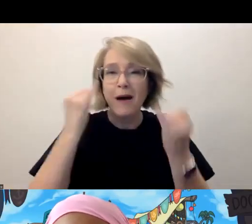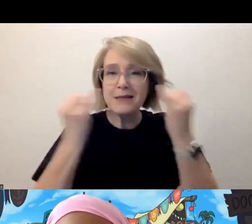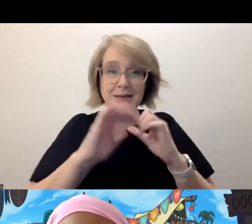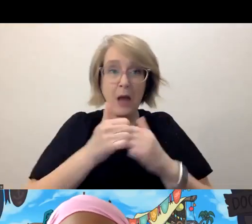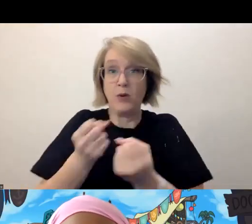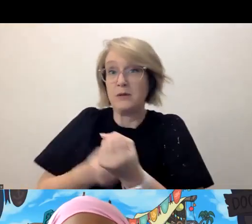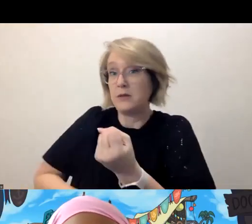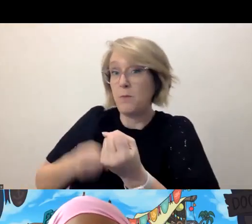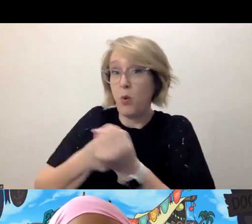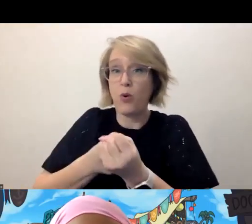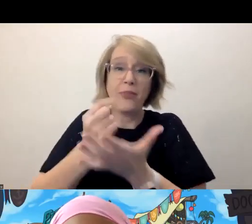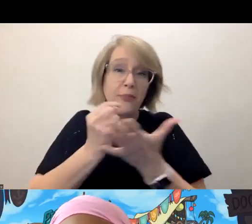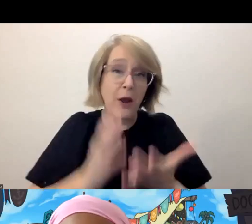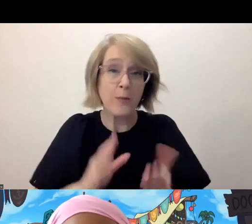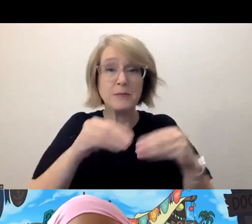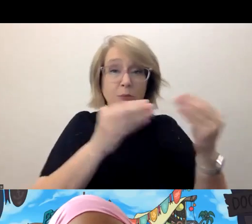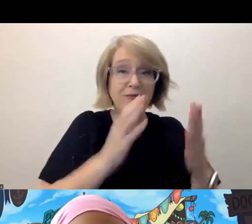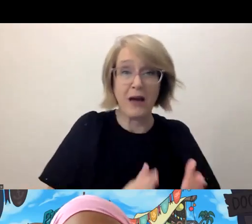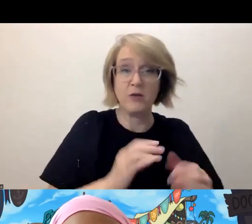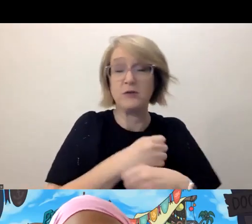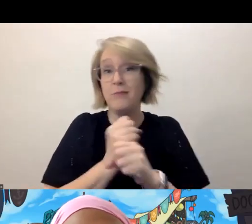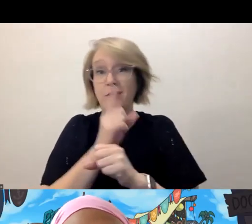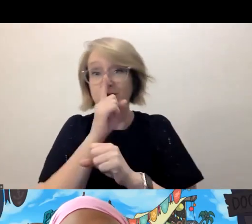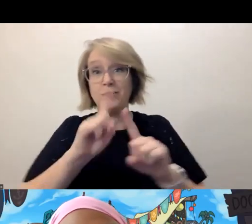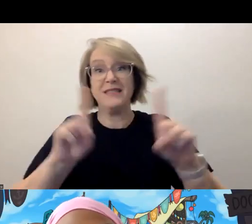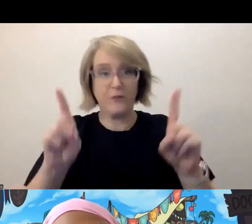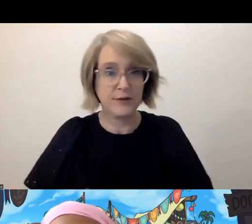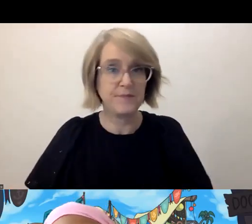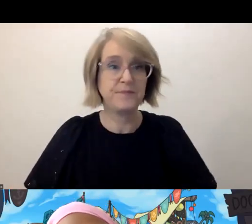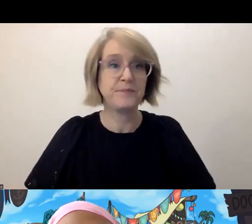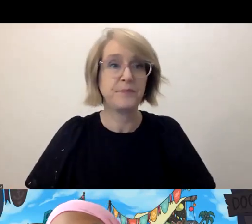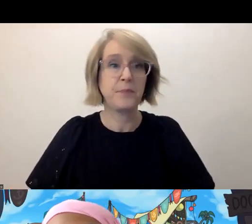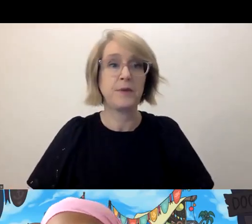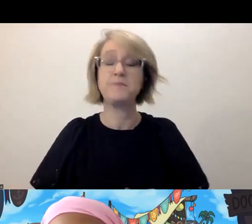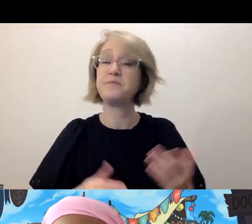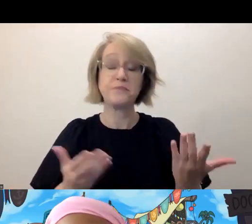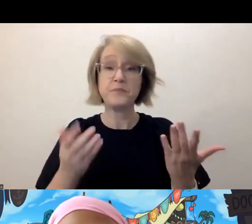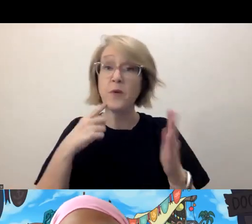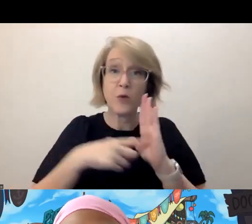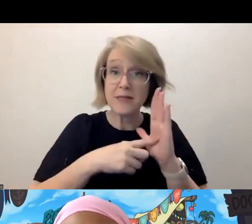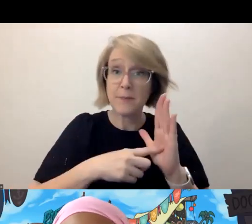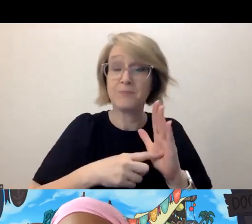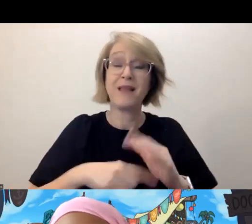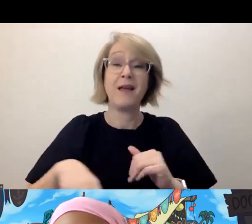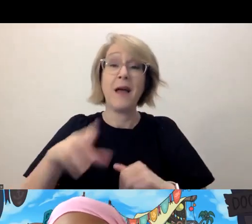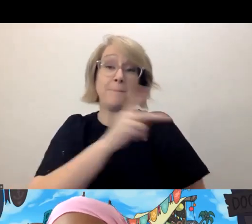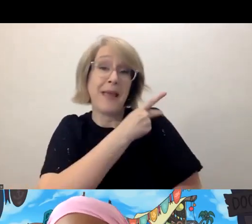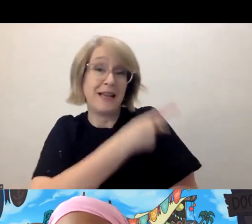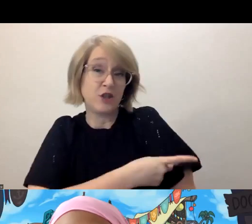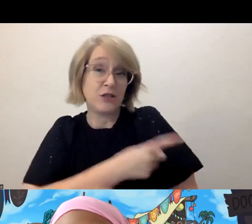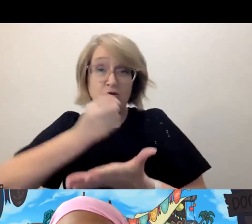to make that difference. And highlighting some of the solutions that we have is that patient treatment plan generator. It